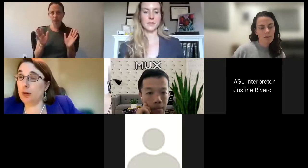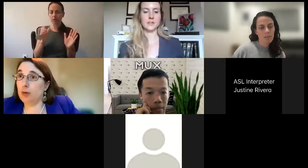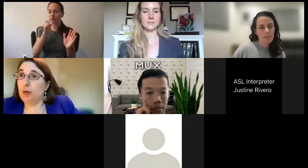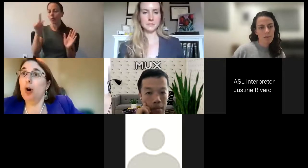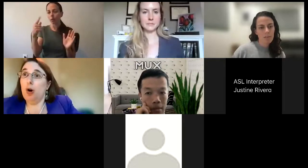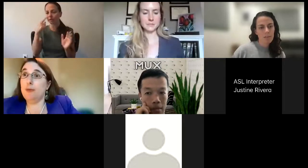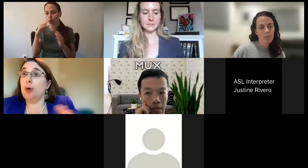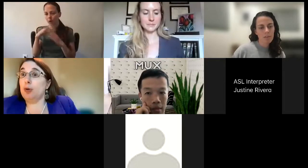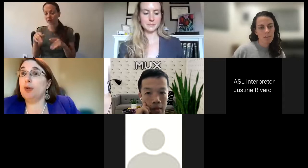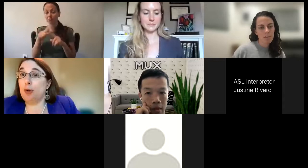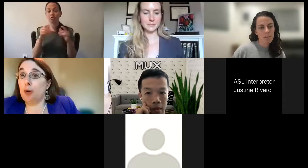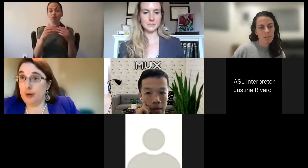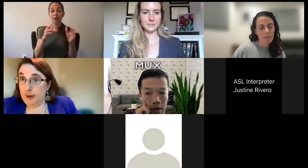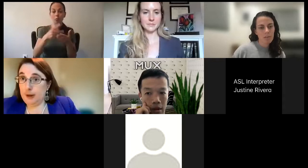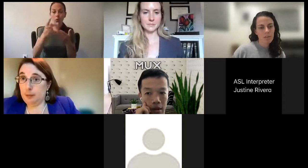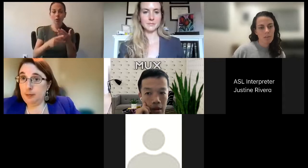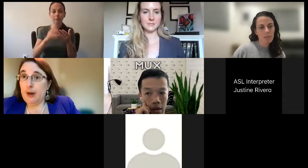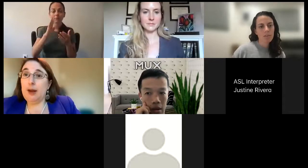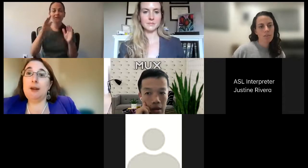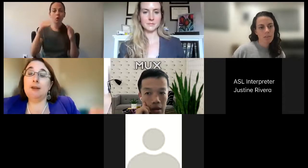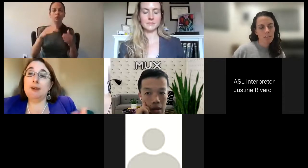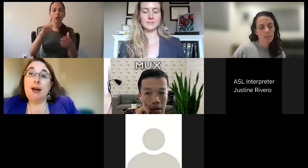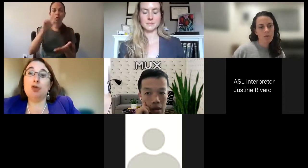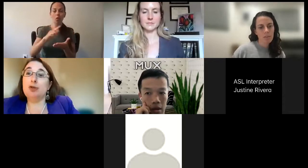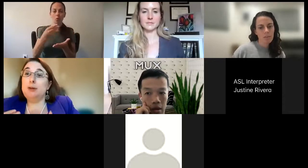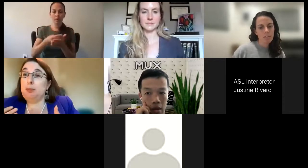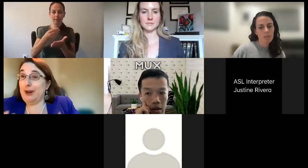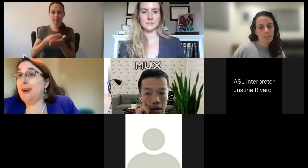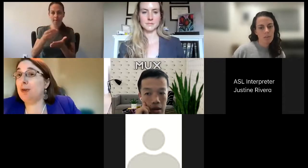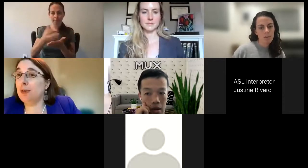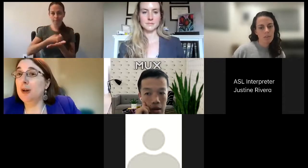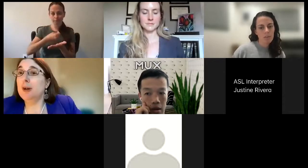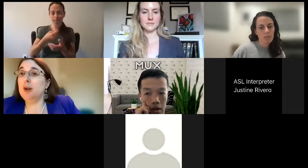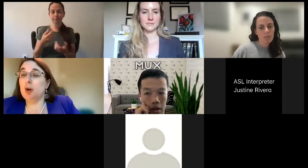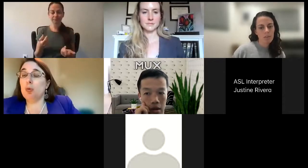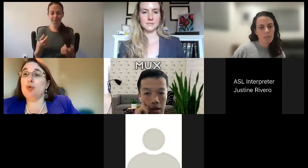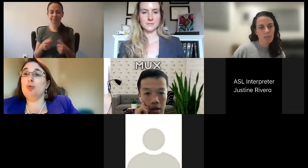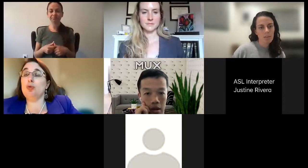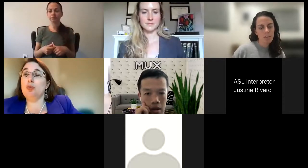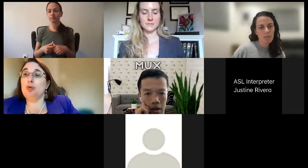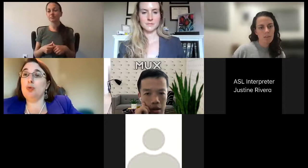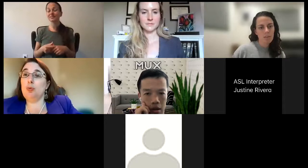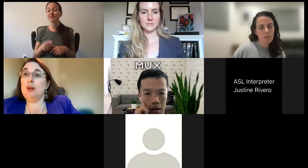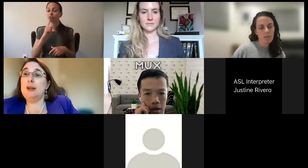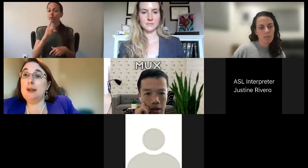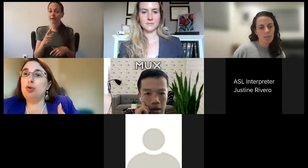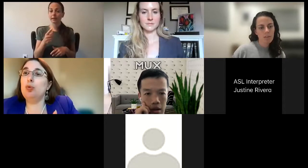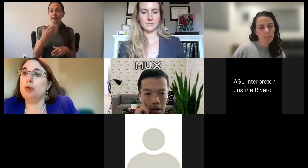in general, are focused for low income. And it's actually better,